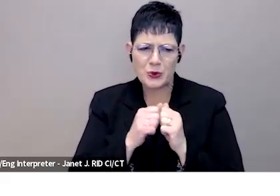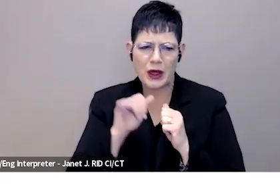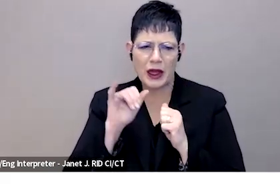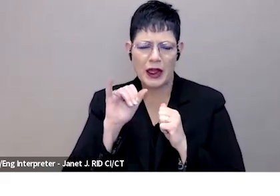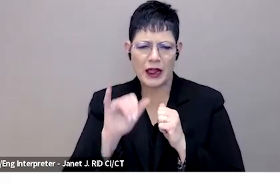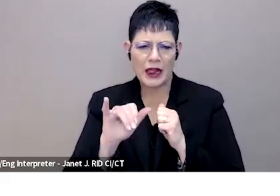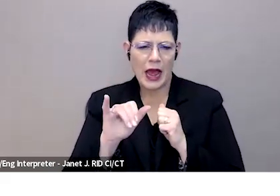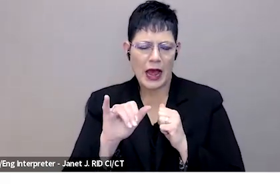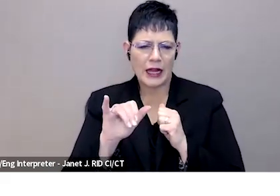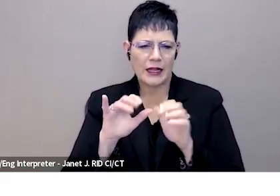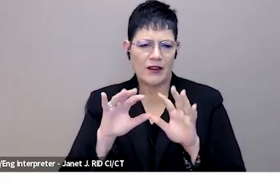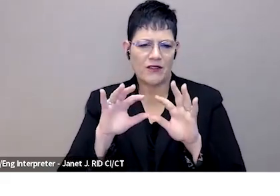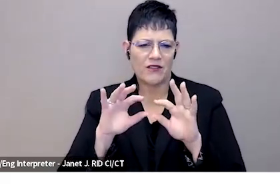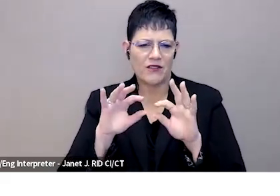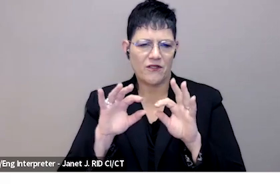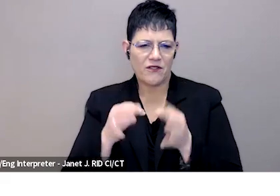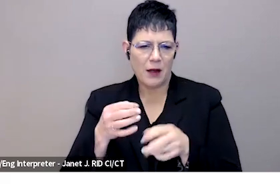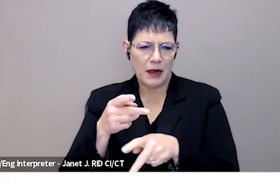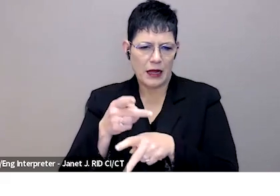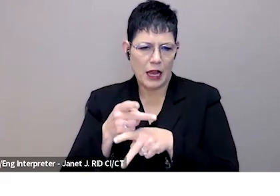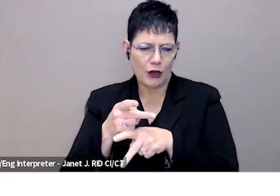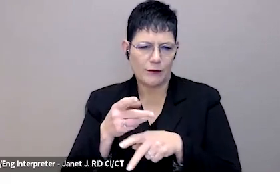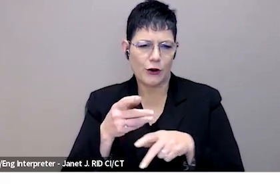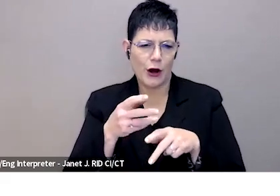and the direct care workforce panel.